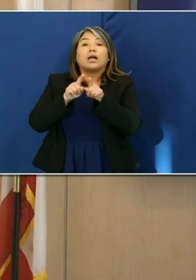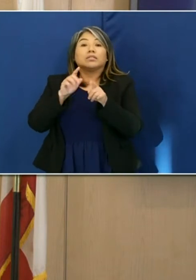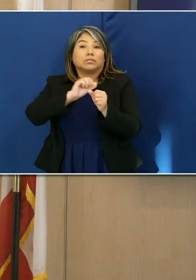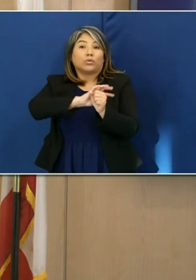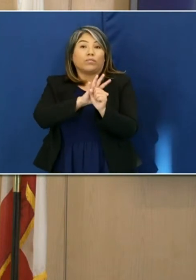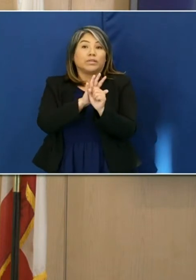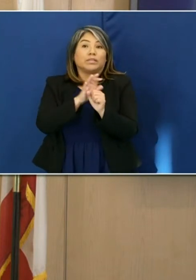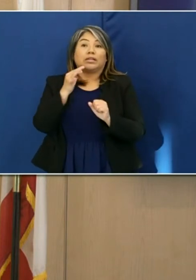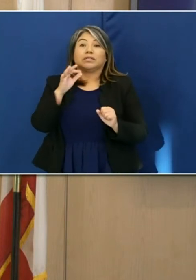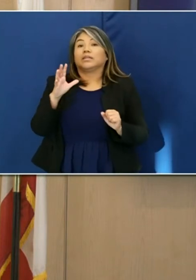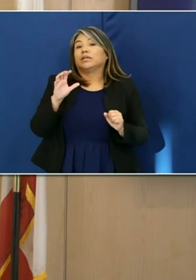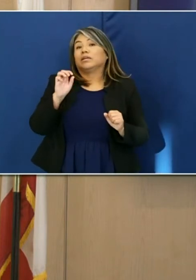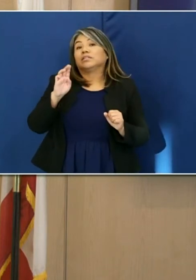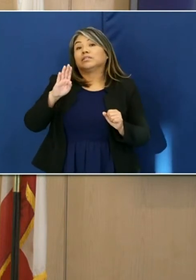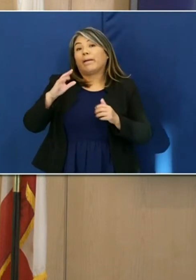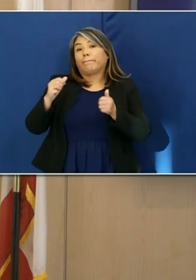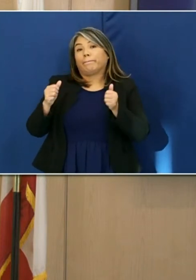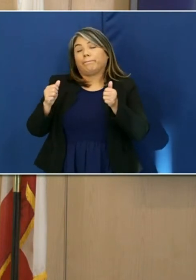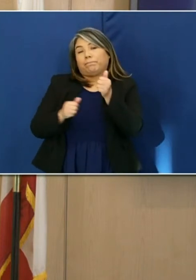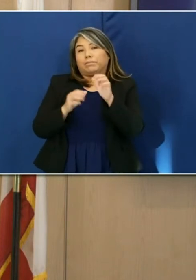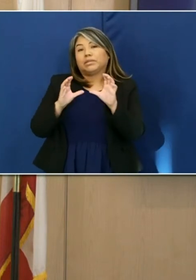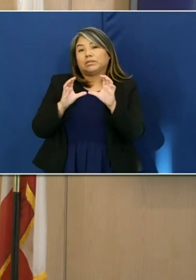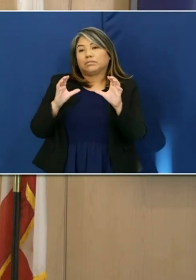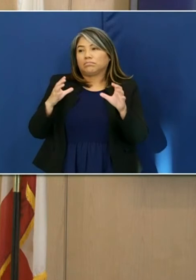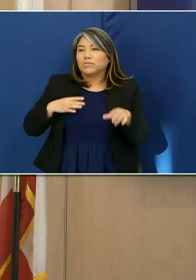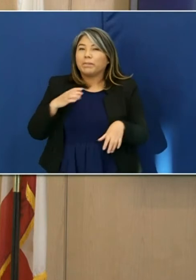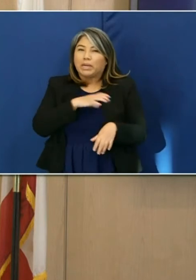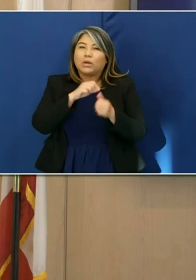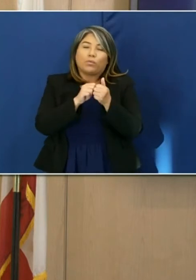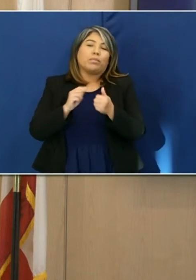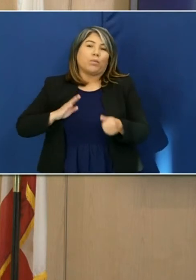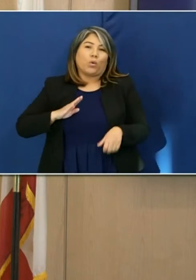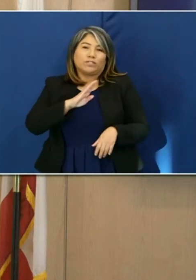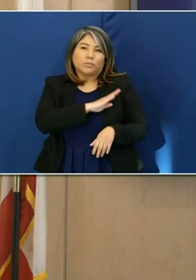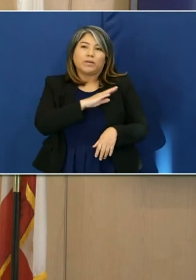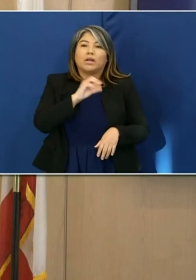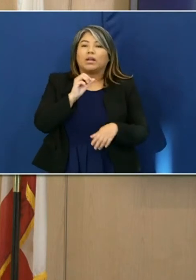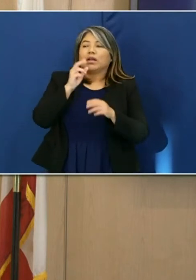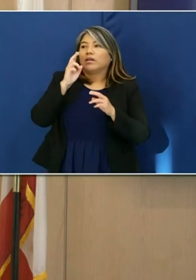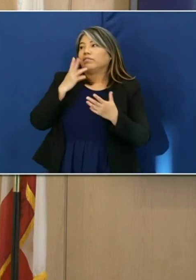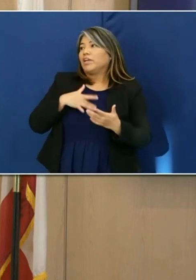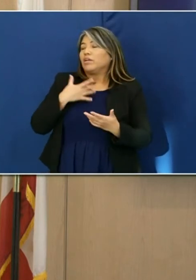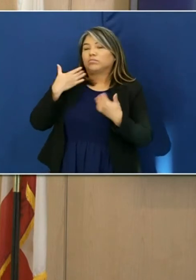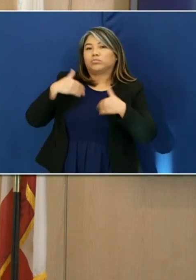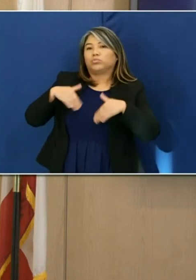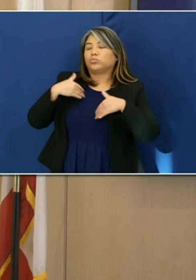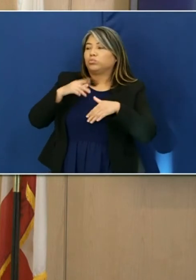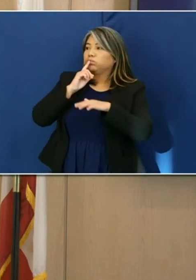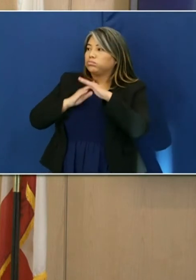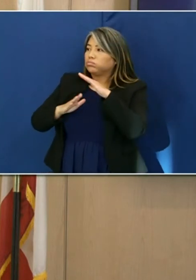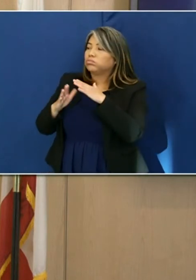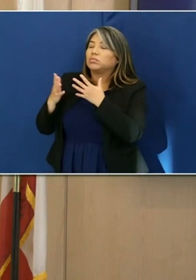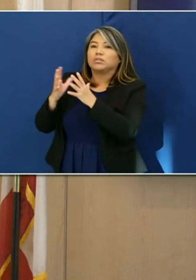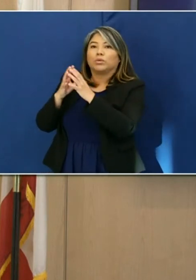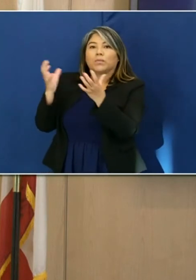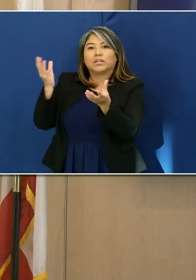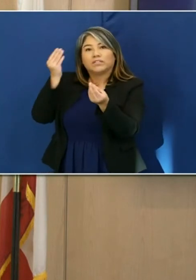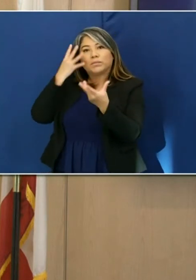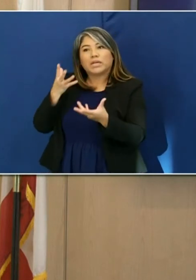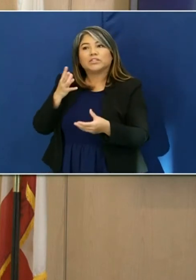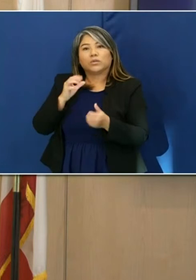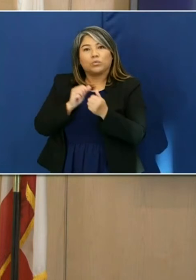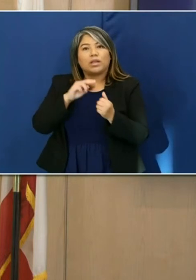Board of Supervisors. And it's been an honor to work with Nathan, and what a tremendous reservoir of information he has. And